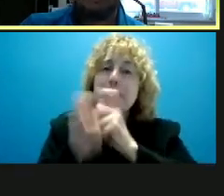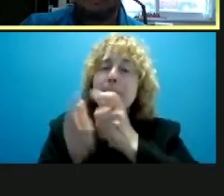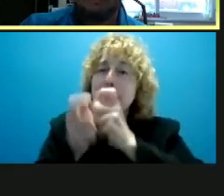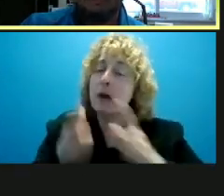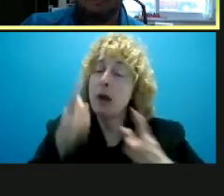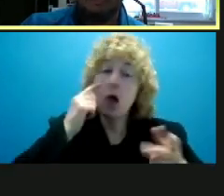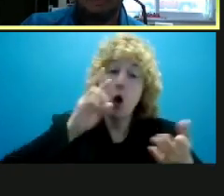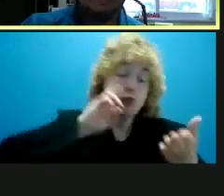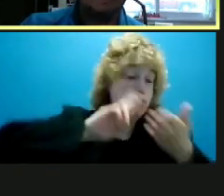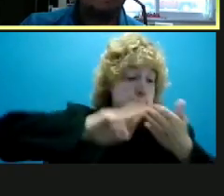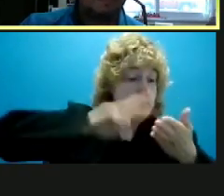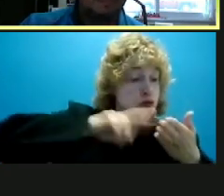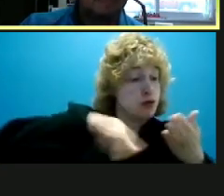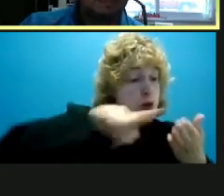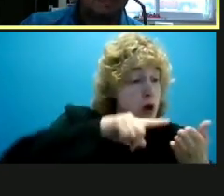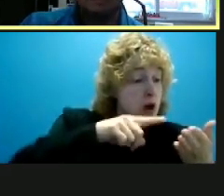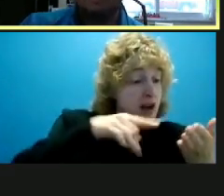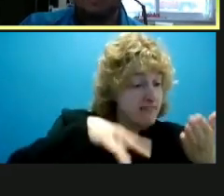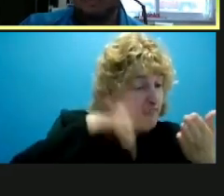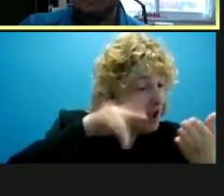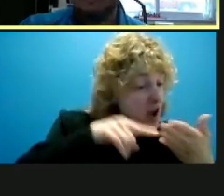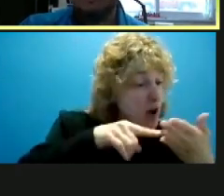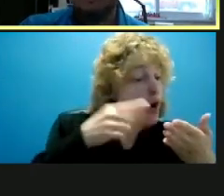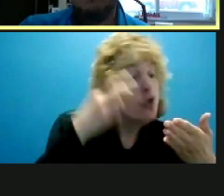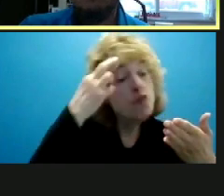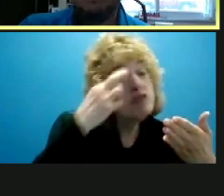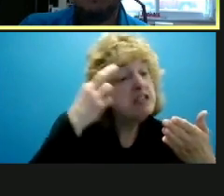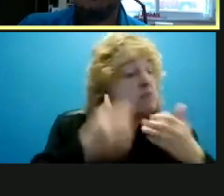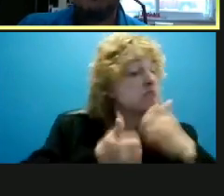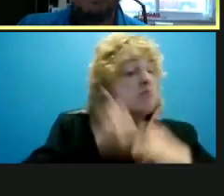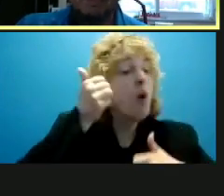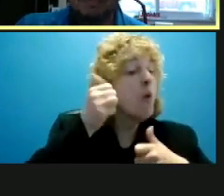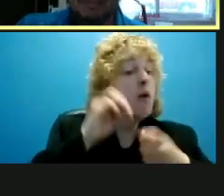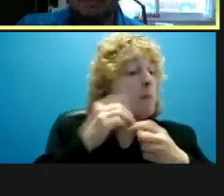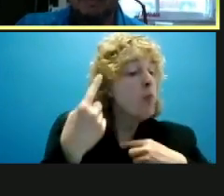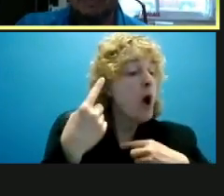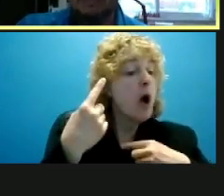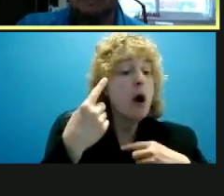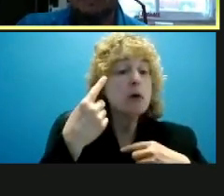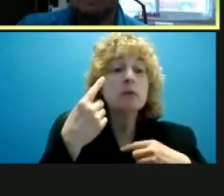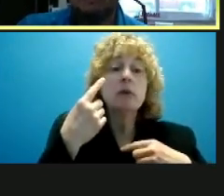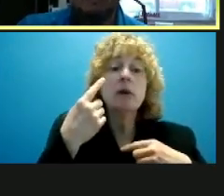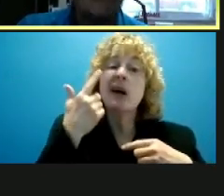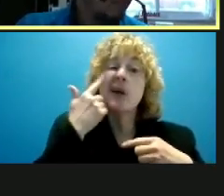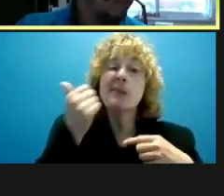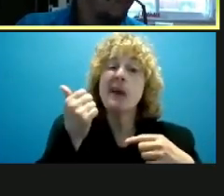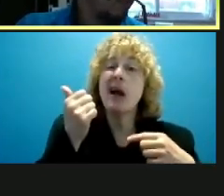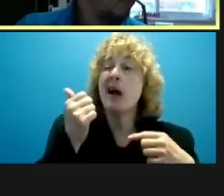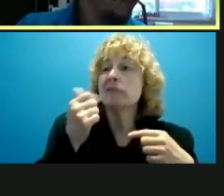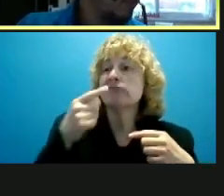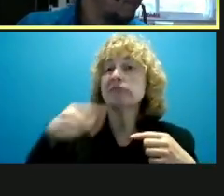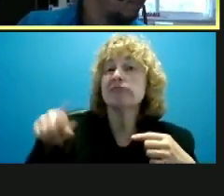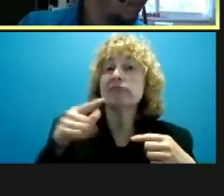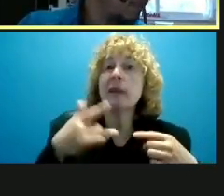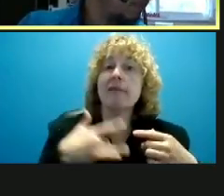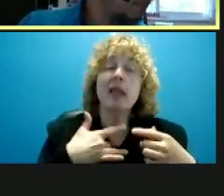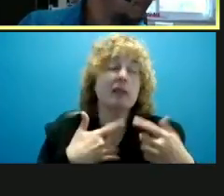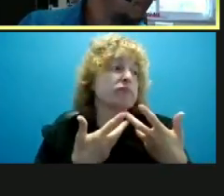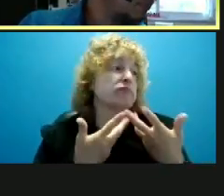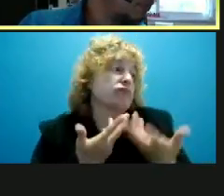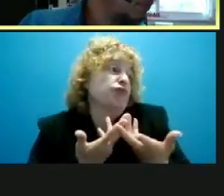to get interested in voting is, next, please, is because people think that nobody really represents